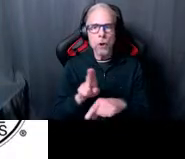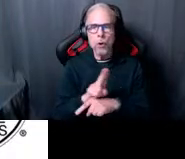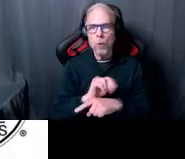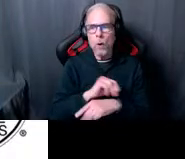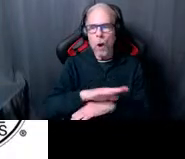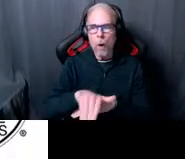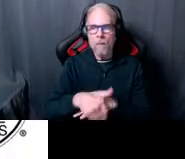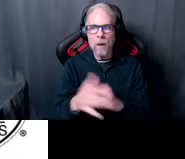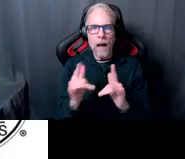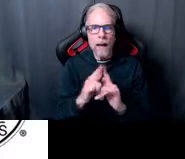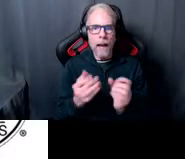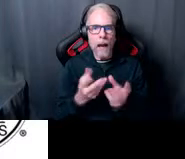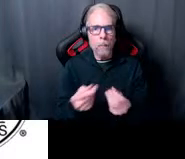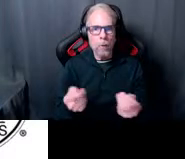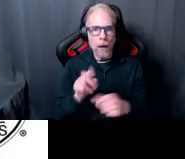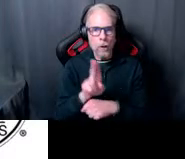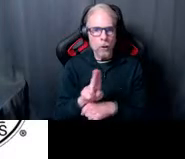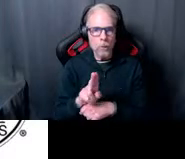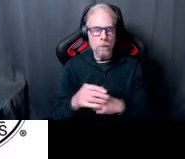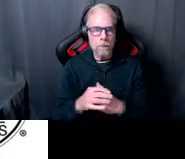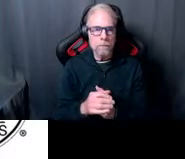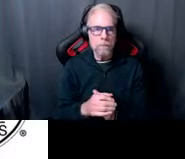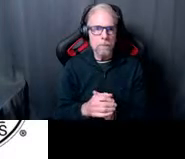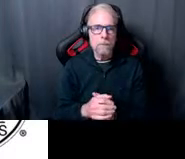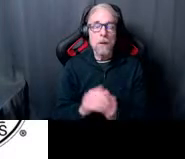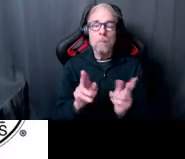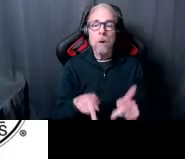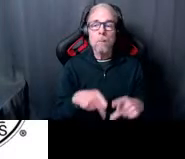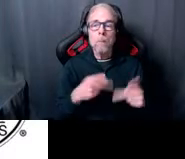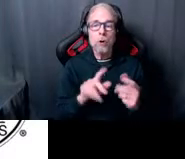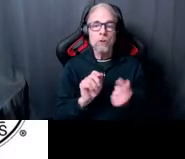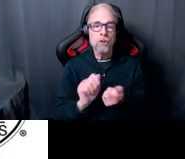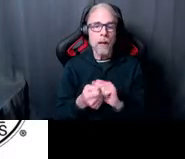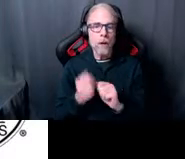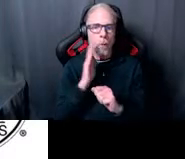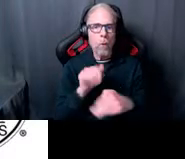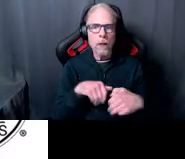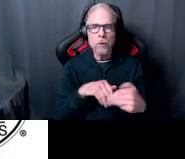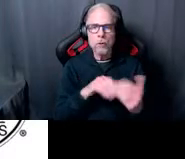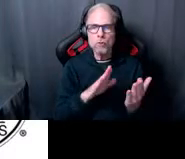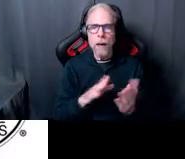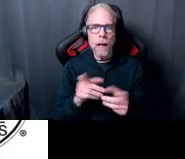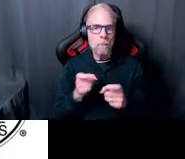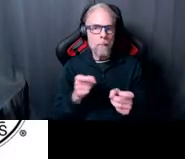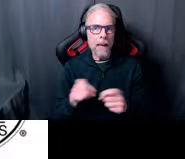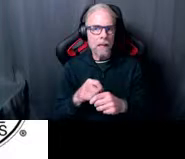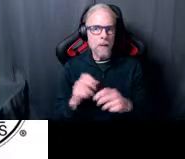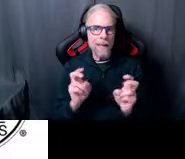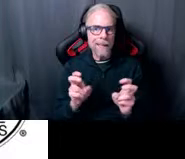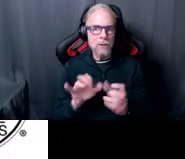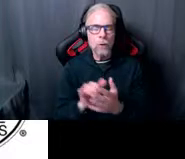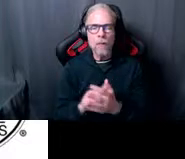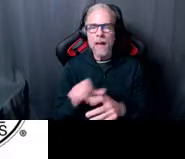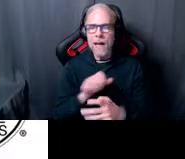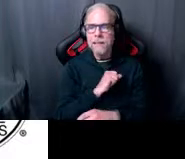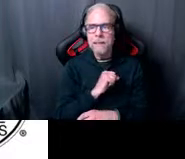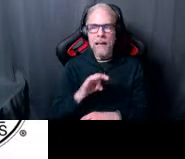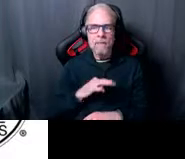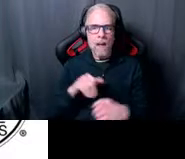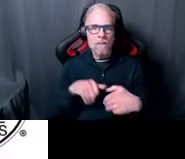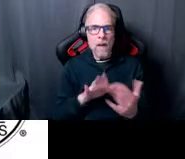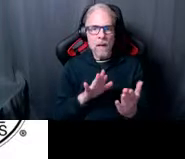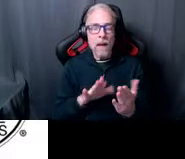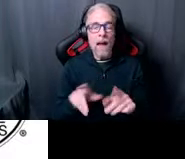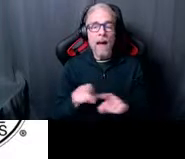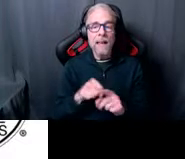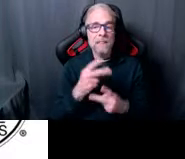campground use. The proposed changes will address management issues that staff have faced as the visitation